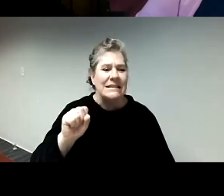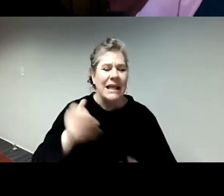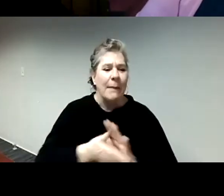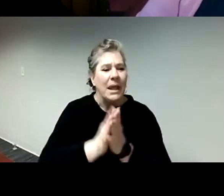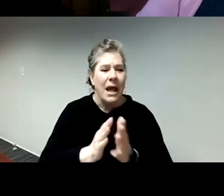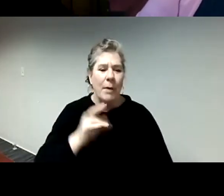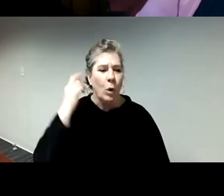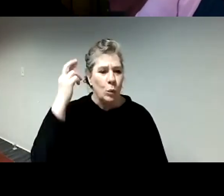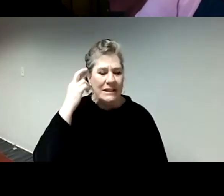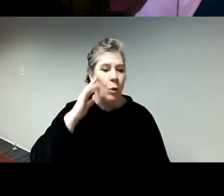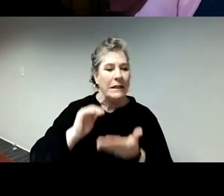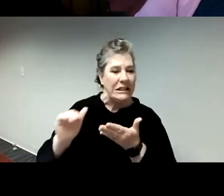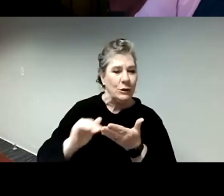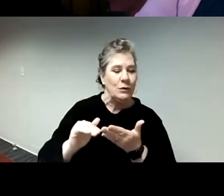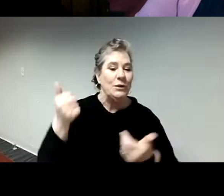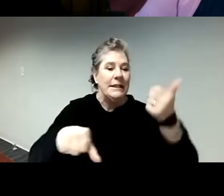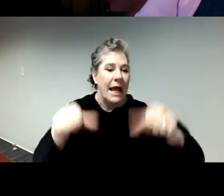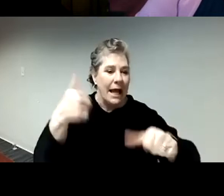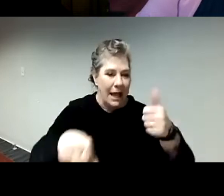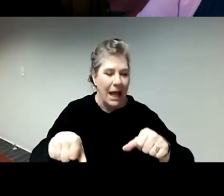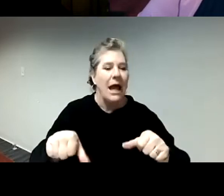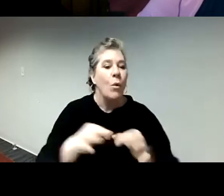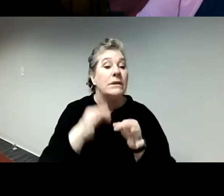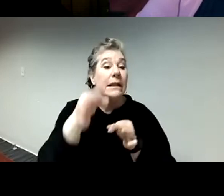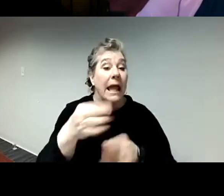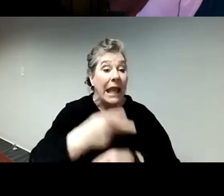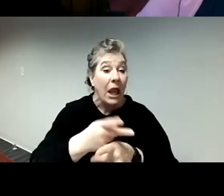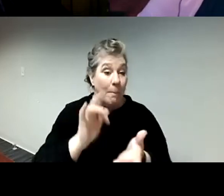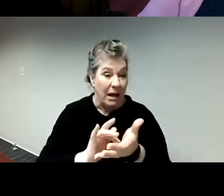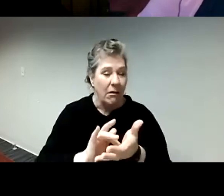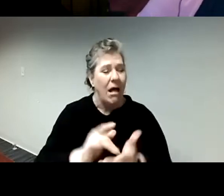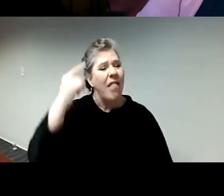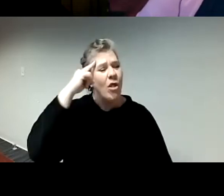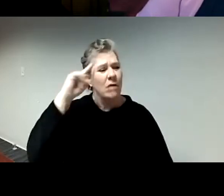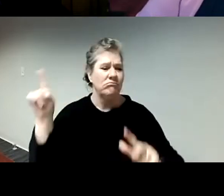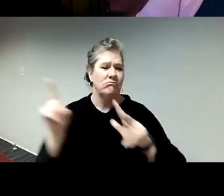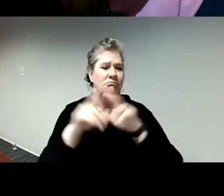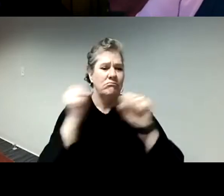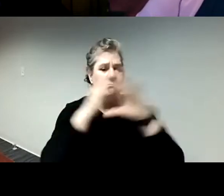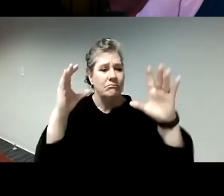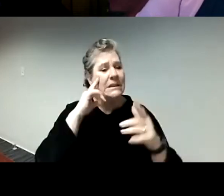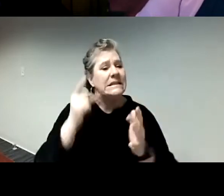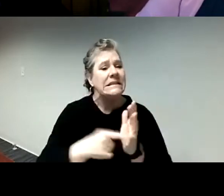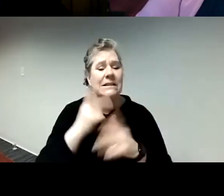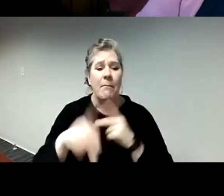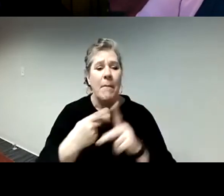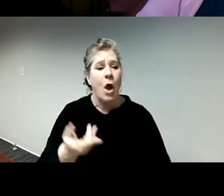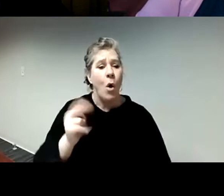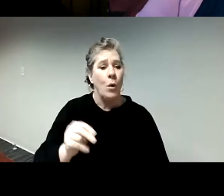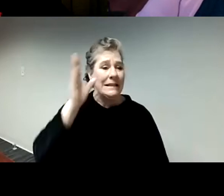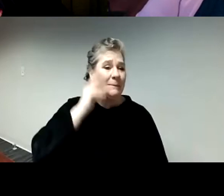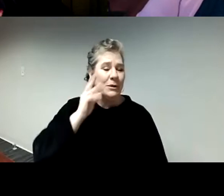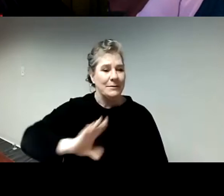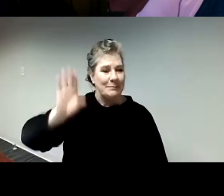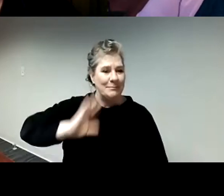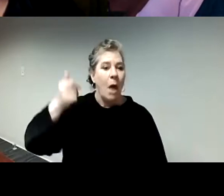a reason, an excuse to deny or delay care, I was thinking about the fact that I was thinking about some of my own experience too, which was I